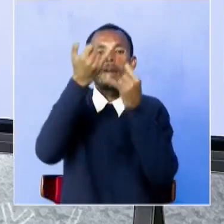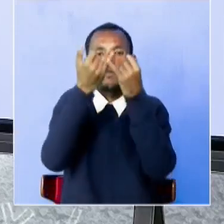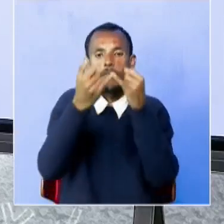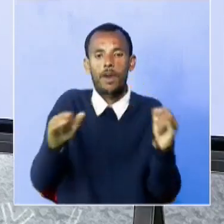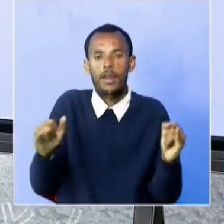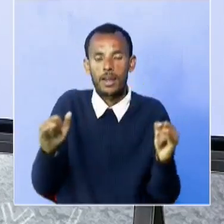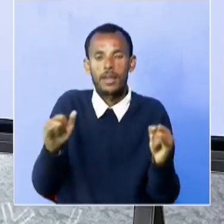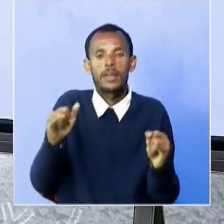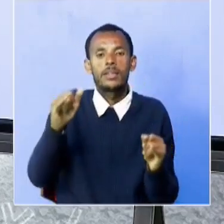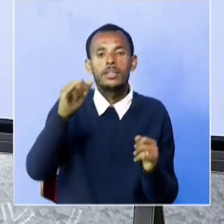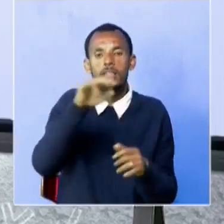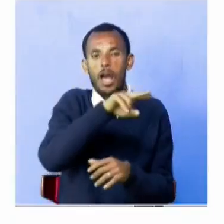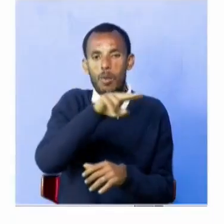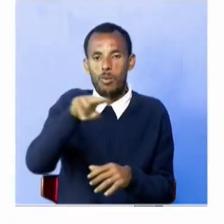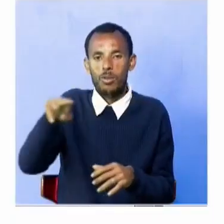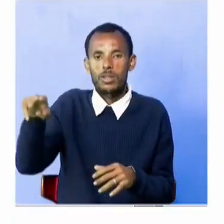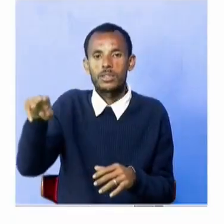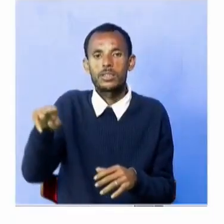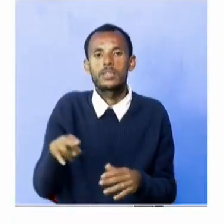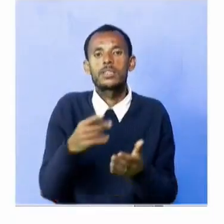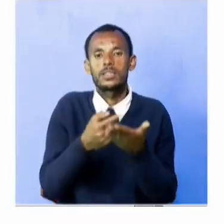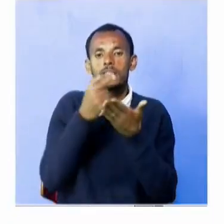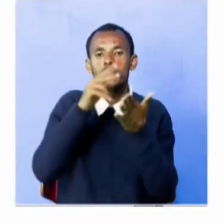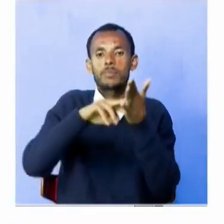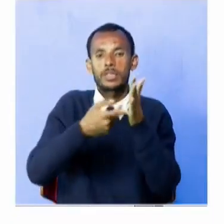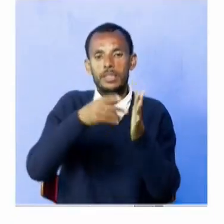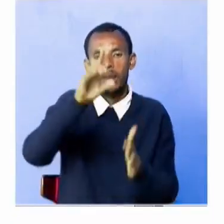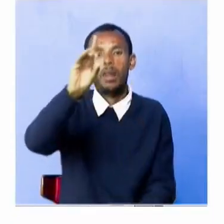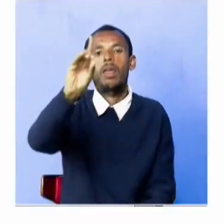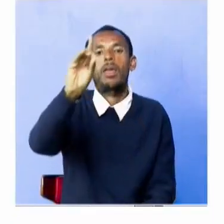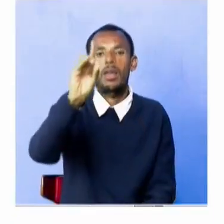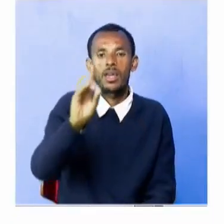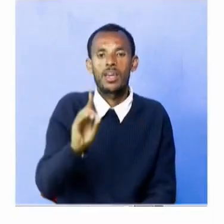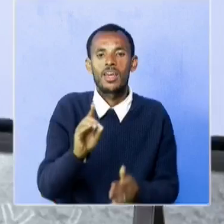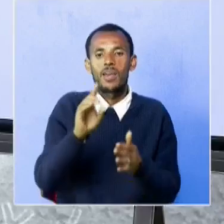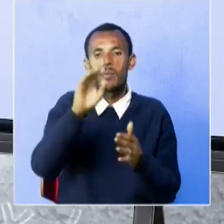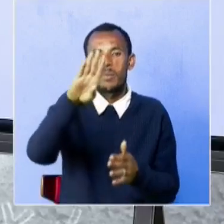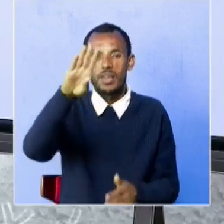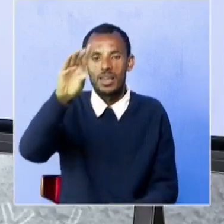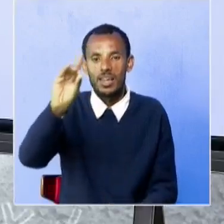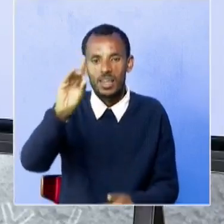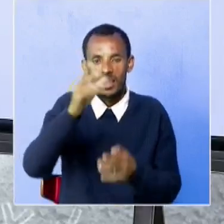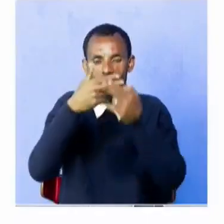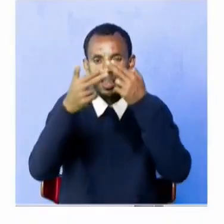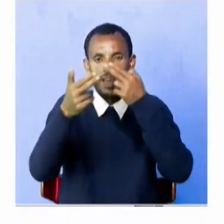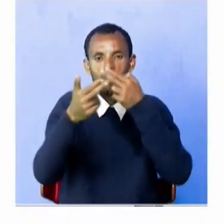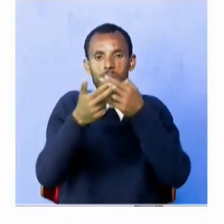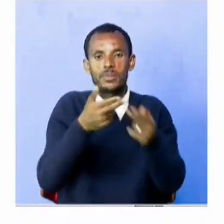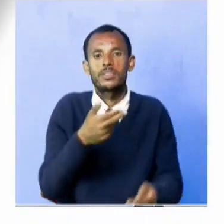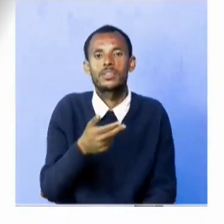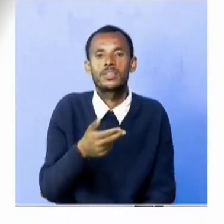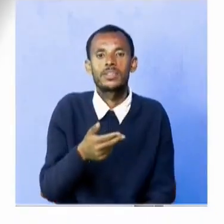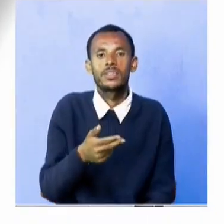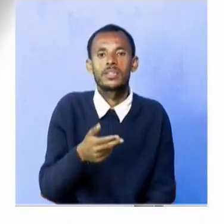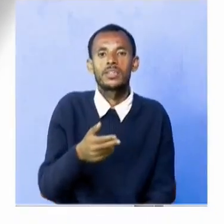the hypotenuse. That means call this as D, okay? BD times